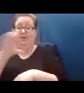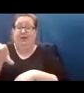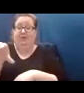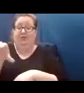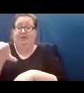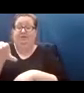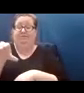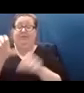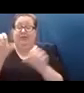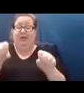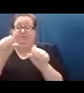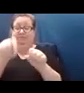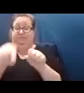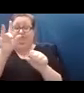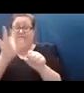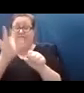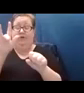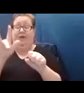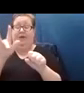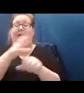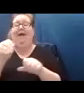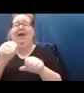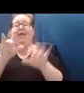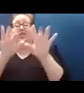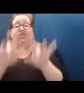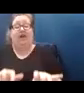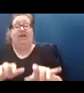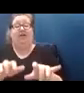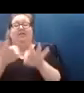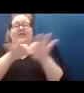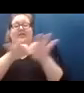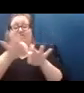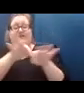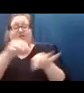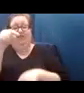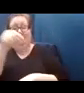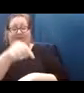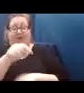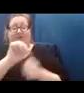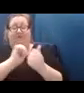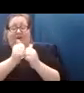in the chat instructions for folks to reach the Spanish translation.